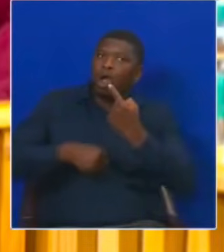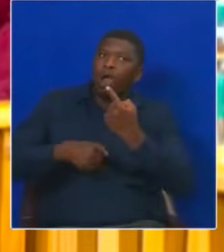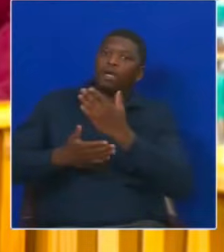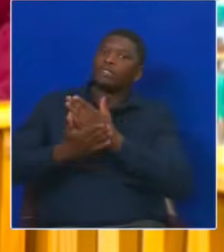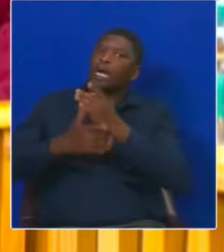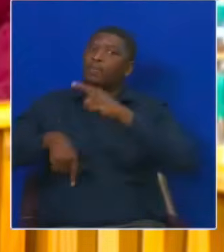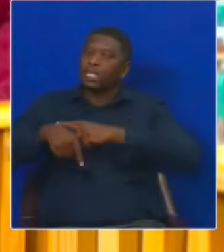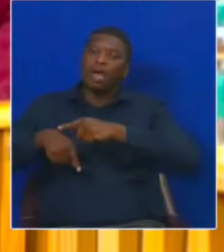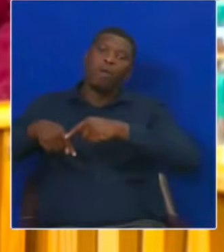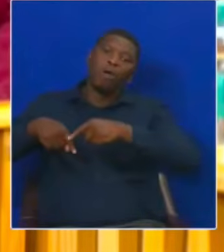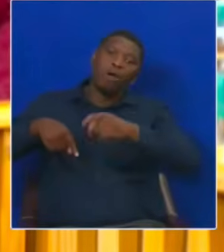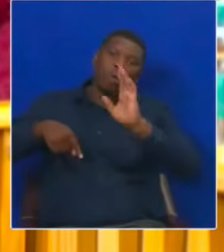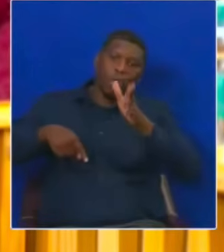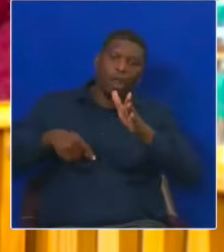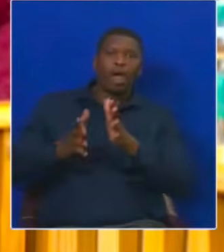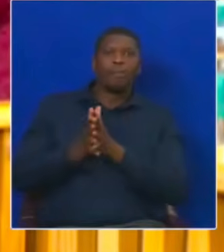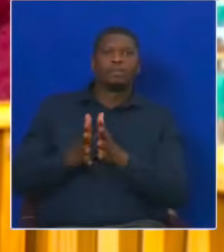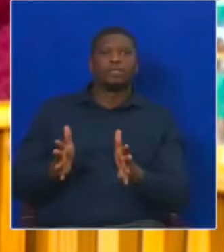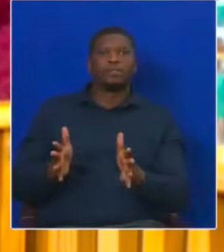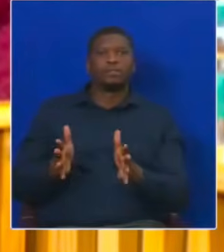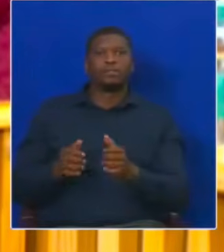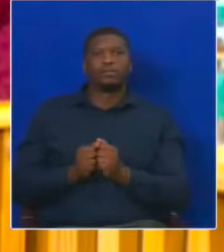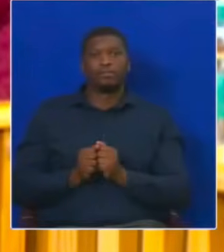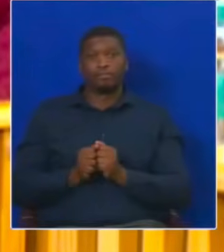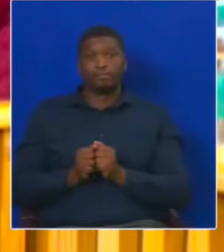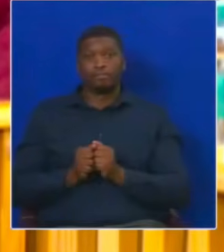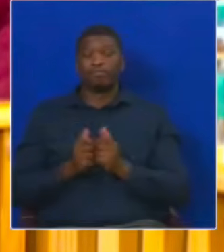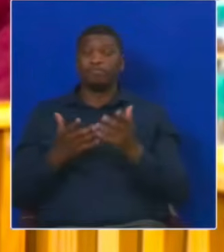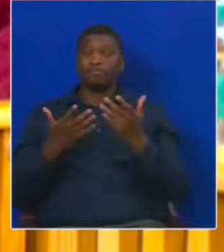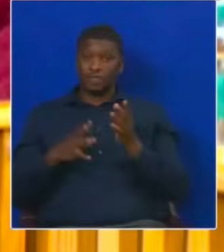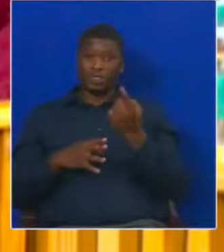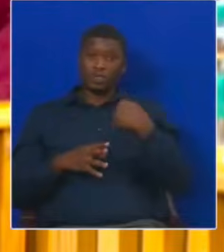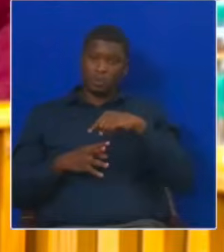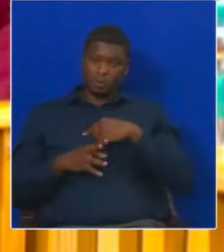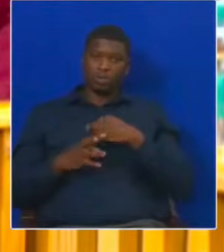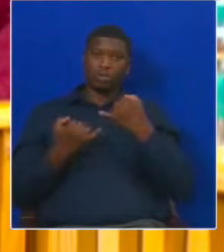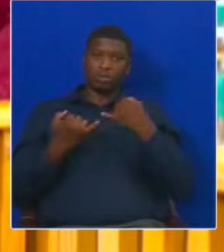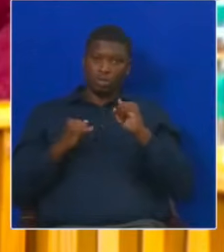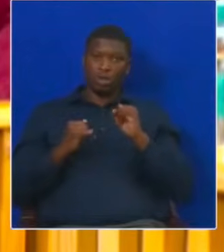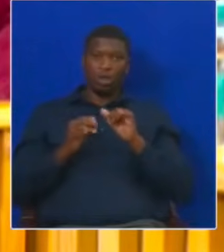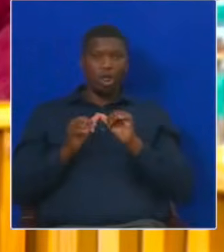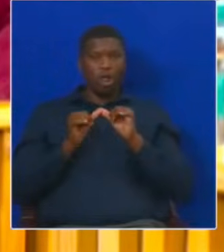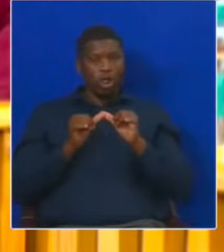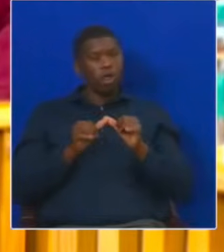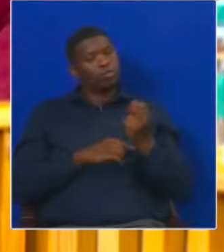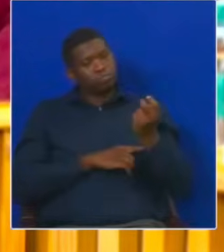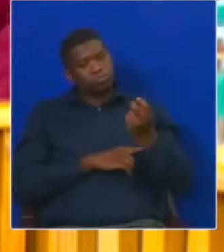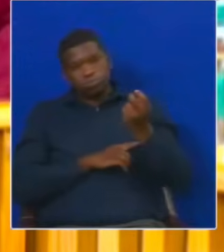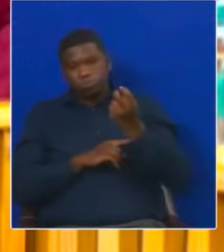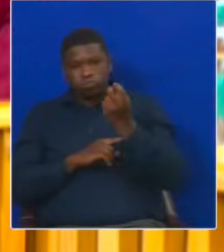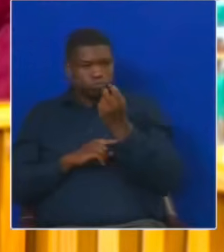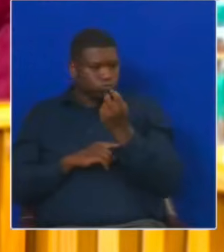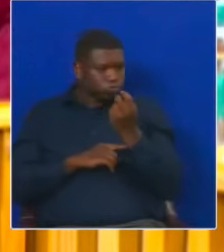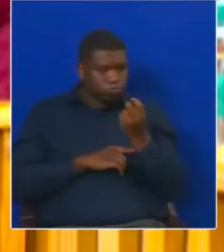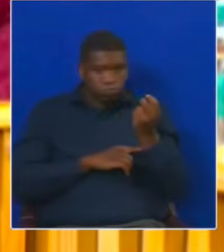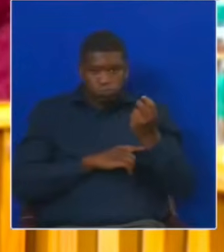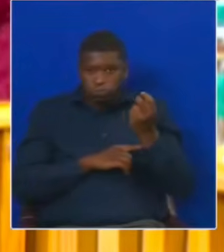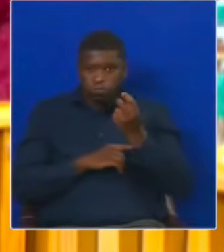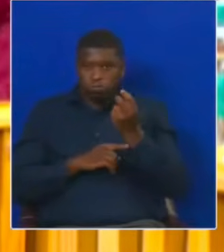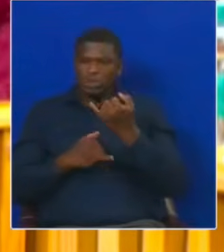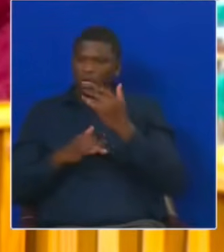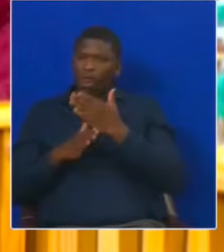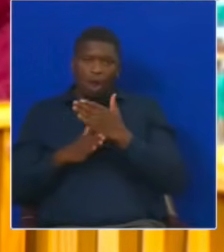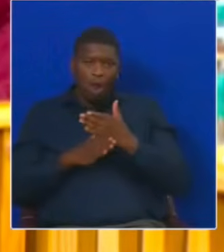So we continued searching for him whilst performing other duties and taskings,